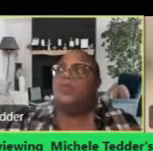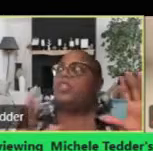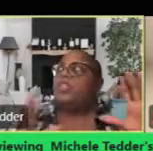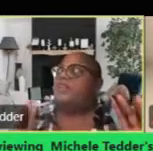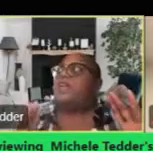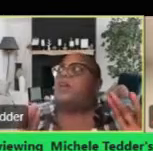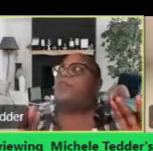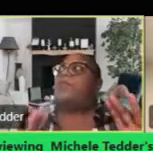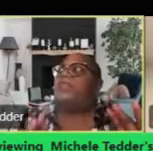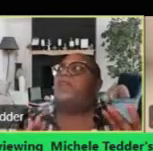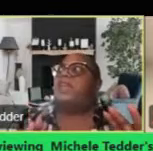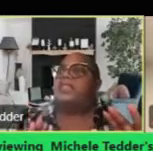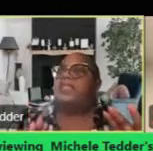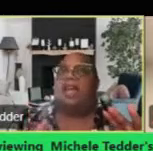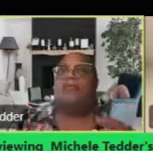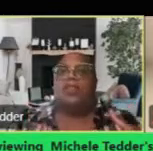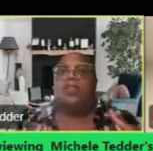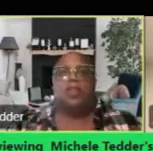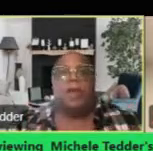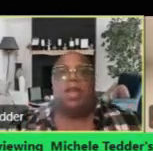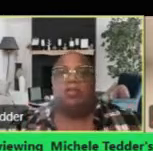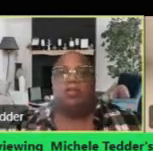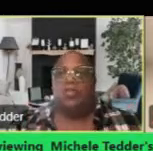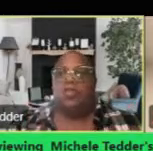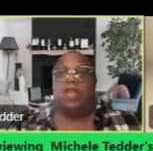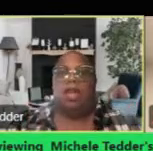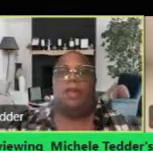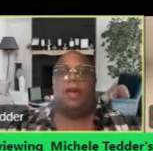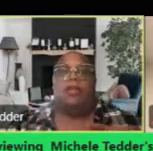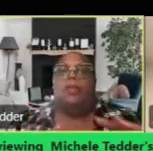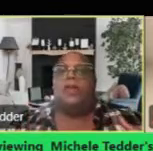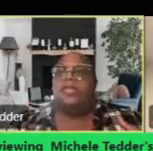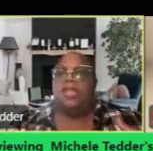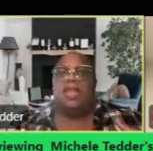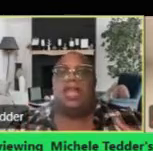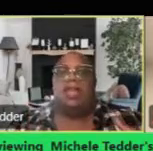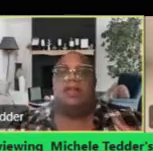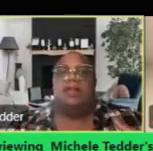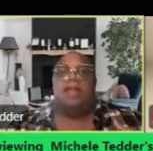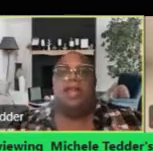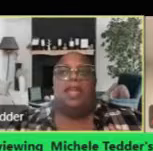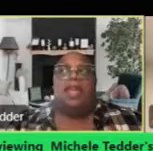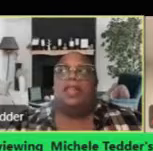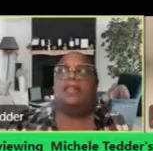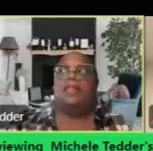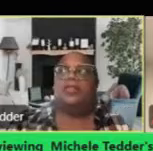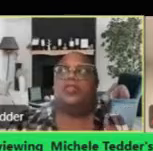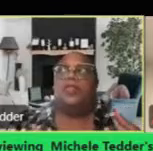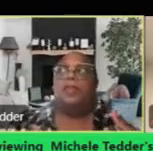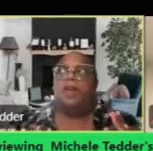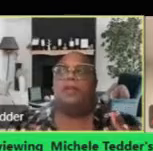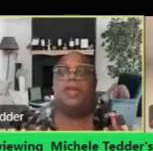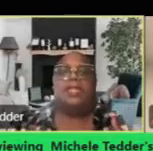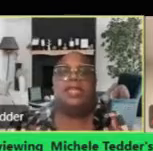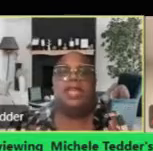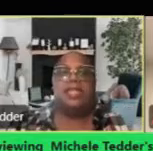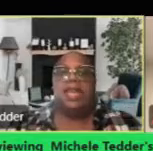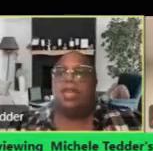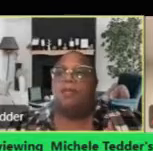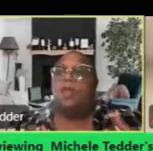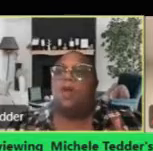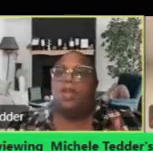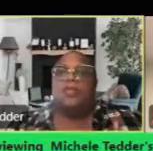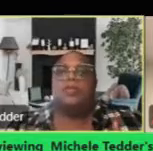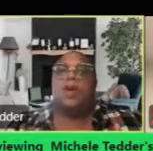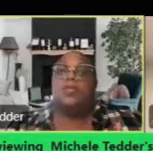I just want to share a couple of things that I've learned on my own journey about obesity care. And the truth about obesity is